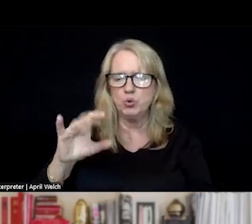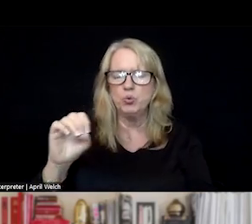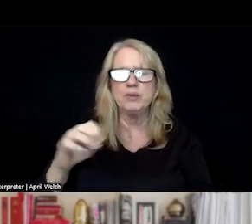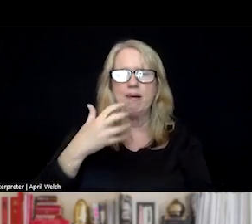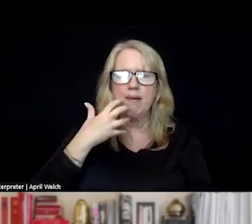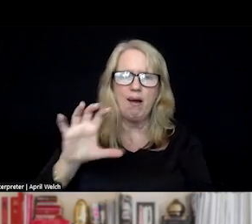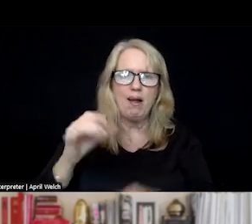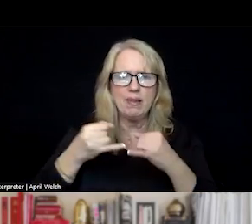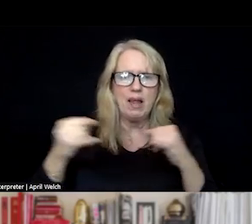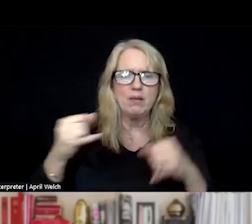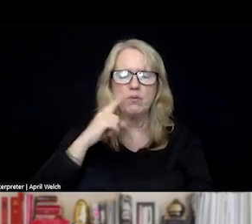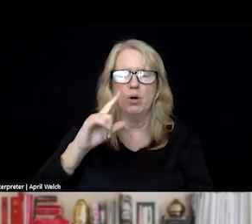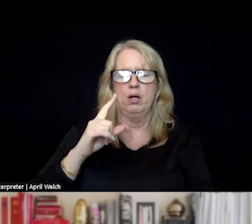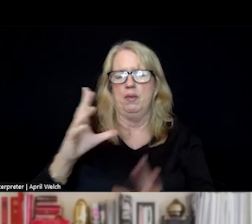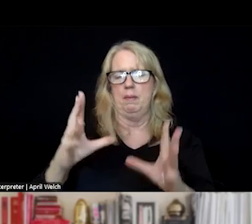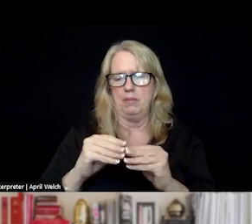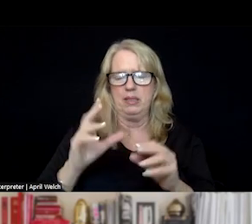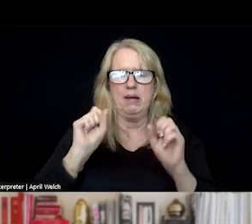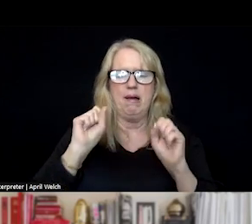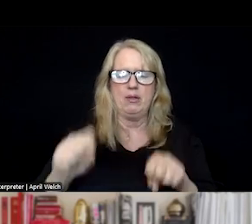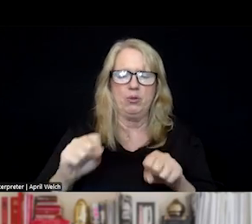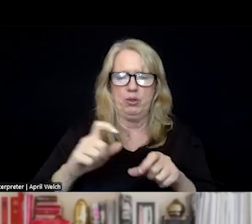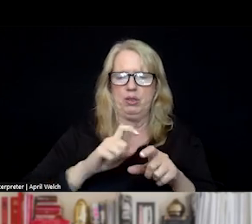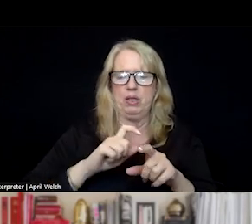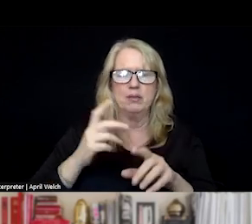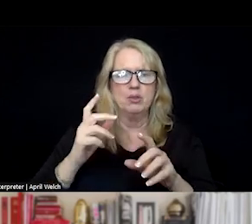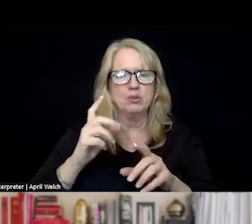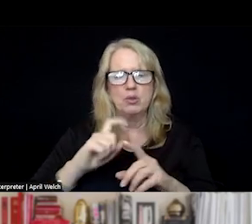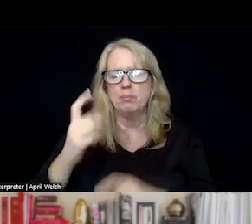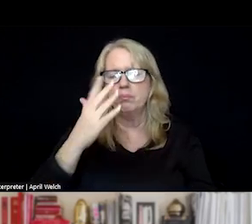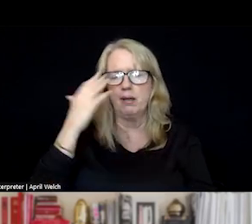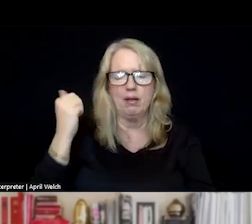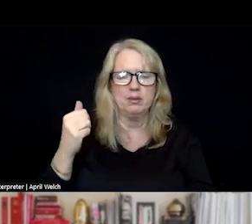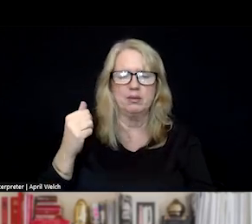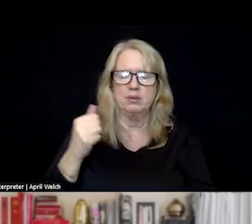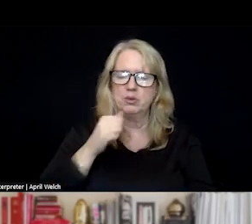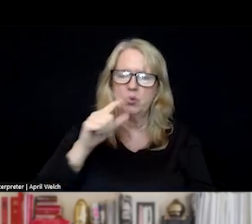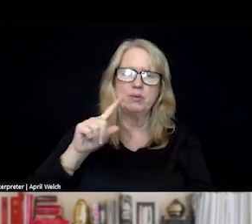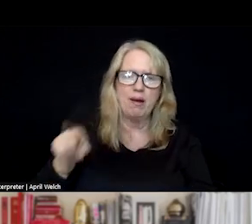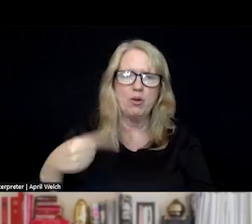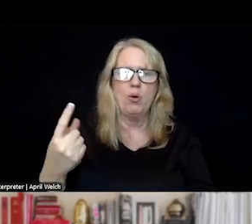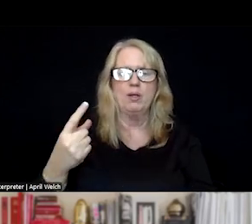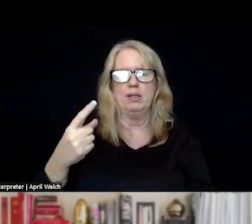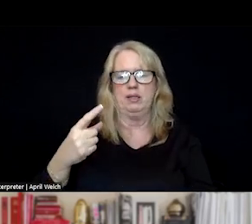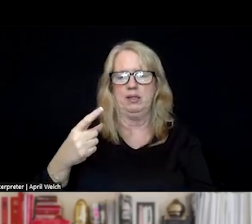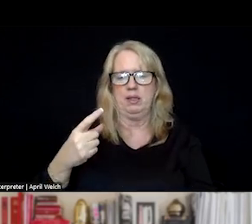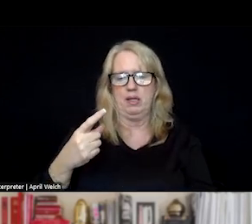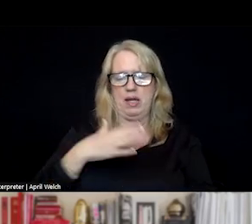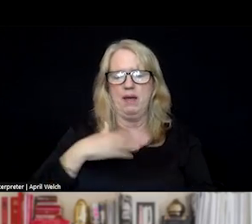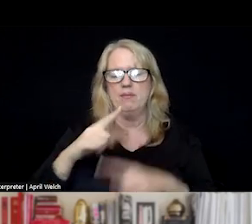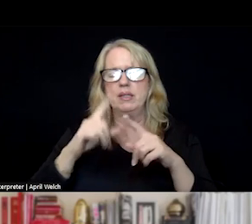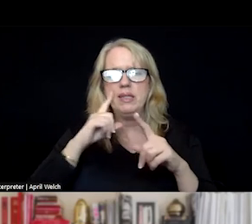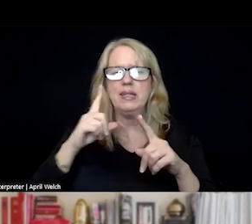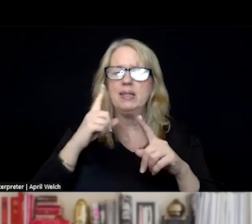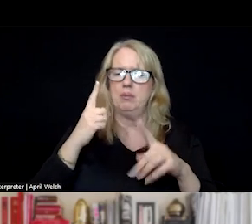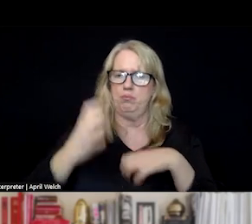But from my meetings, I knew that I could call just because not only was my loved one having an emotional crisis, but it